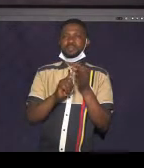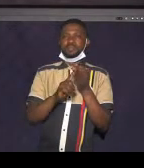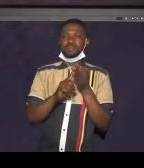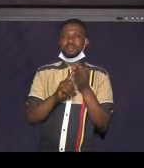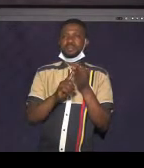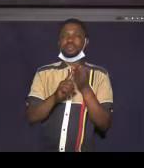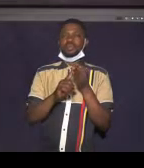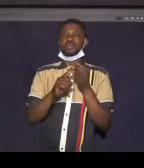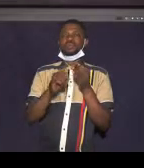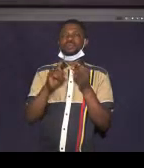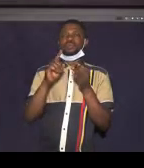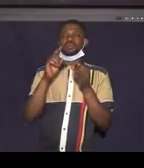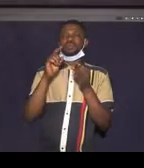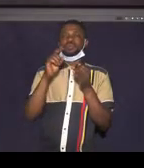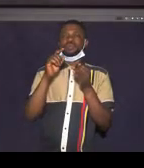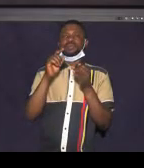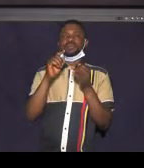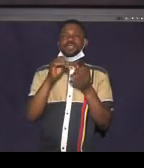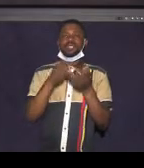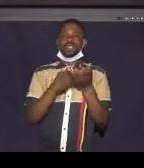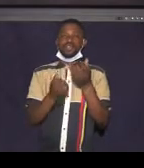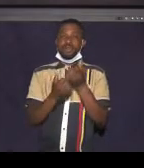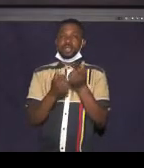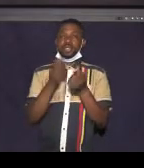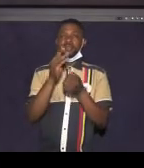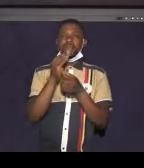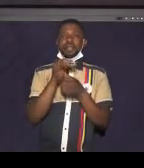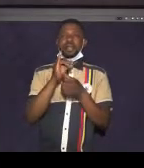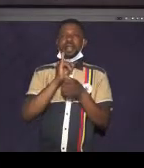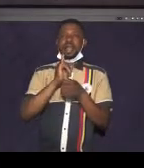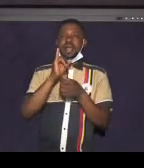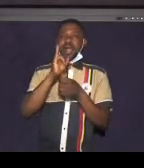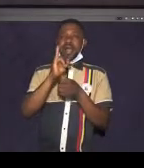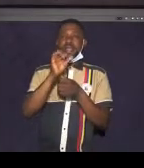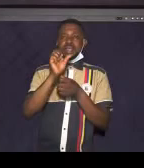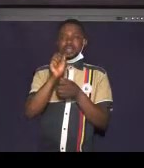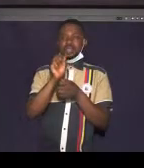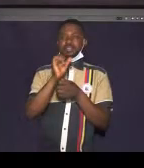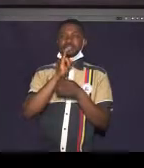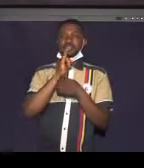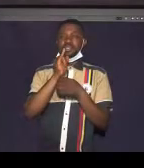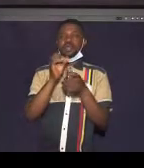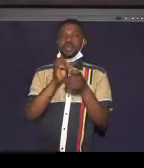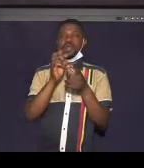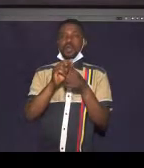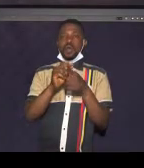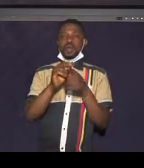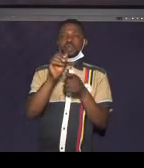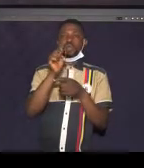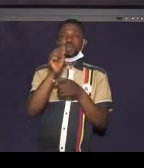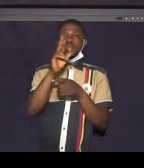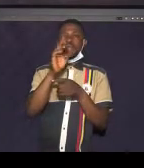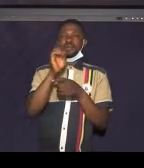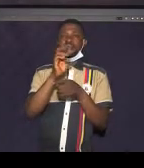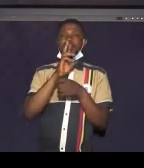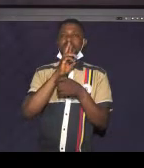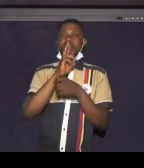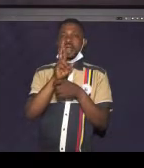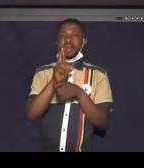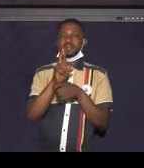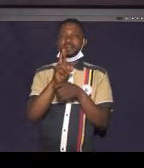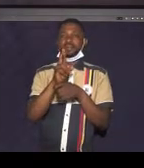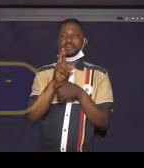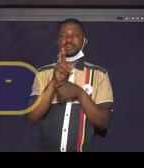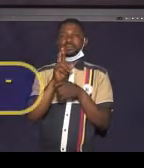It is usually supported by is or are. Did you get